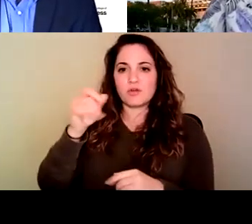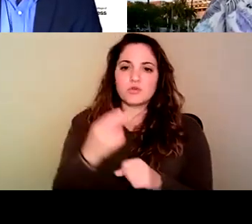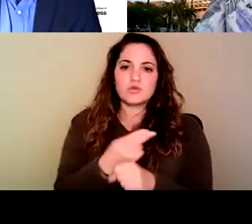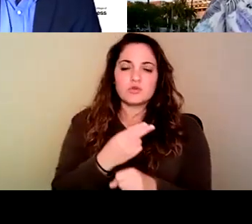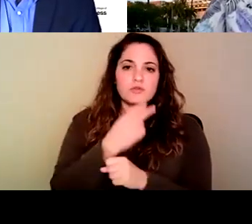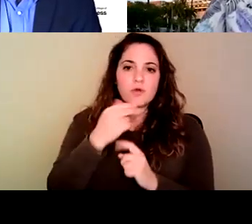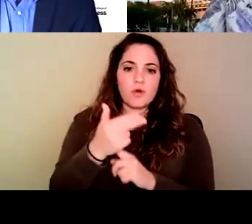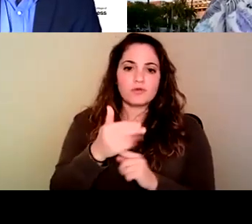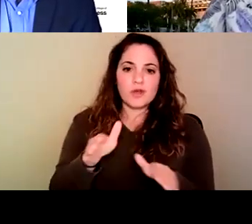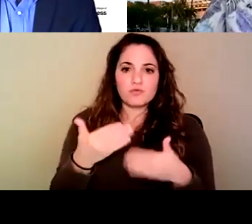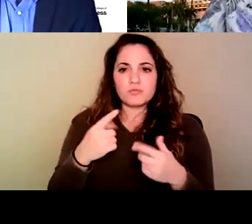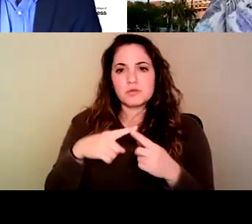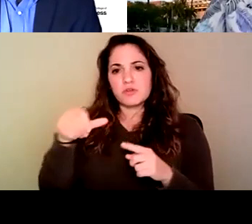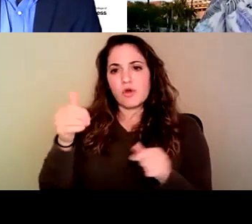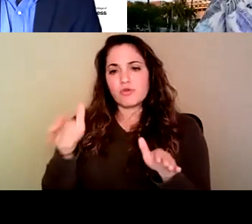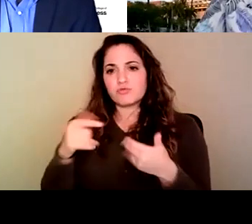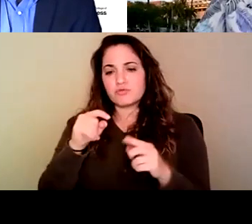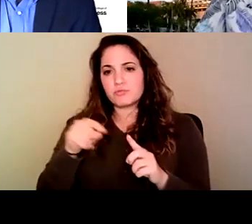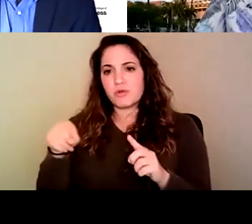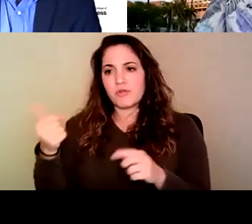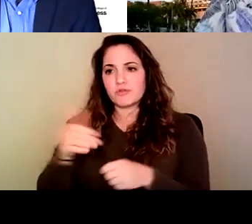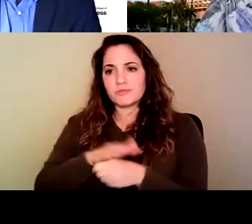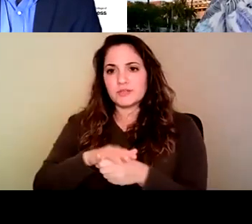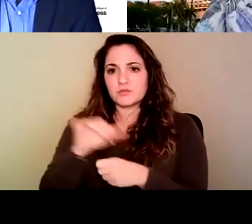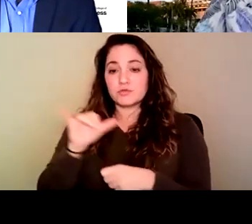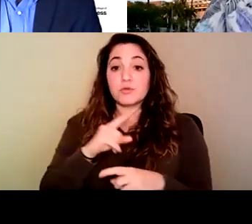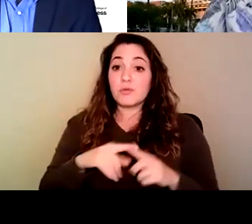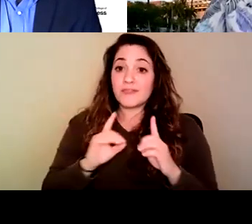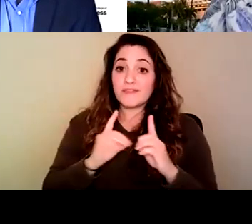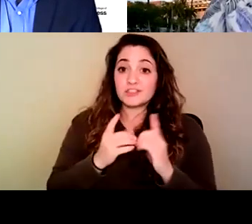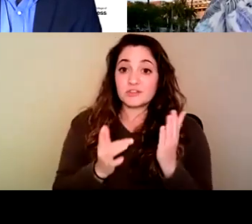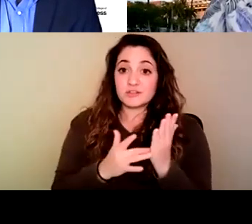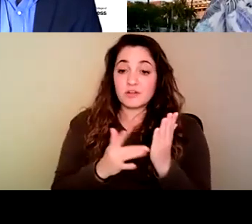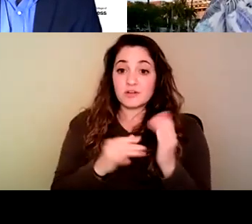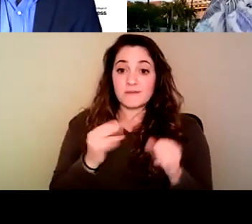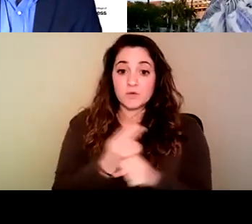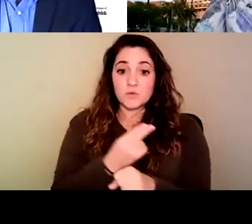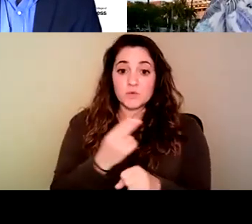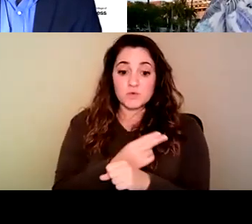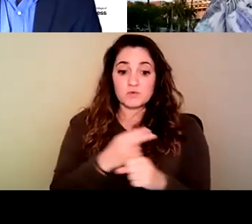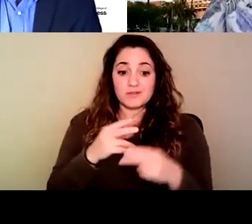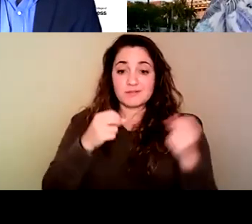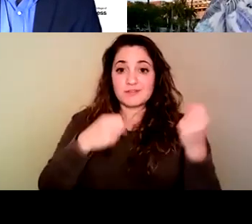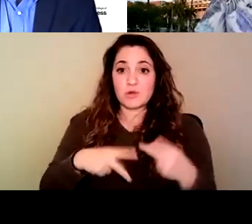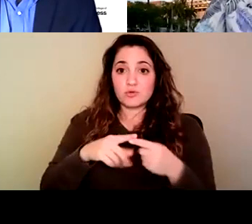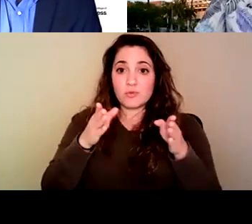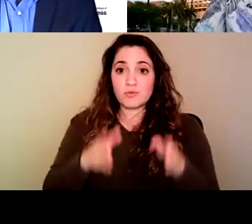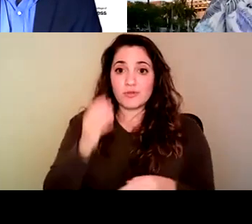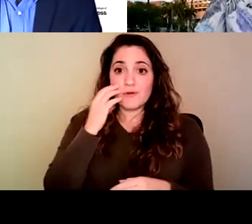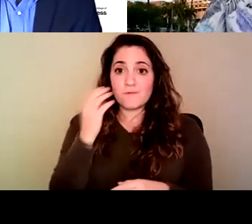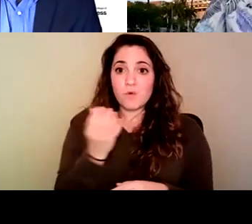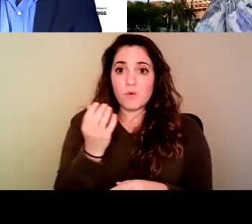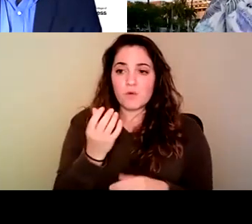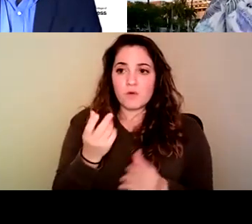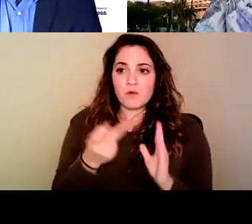that's great as well. But if you can use this digital technology, put it on their phones, you can actually just